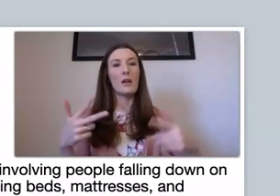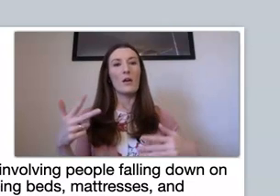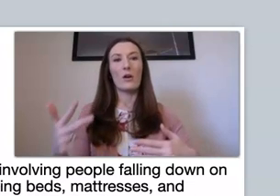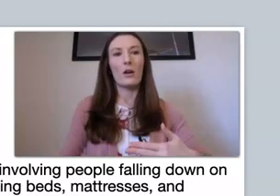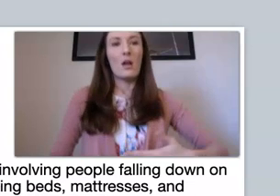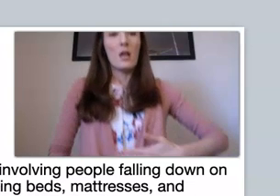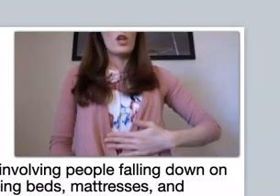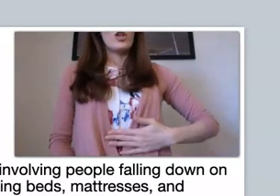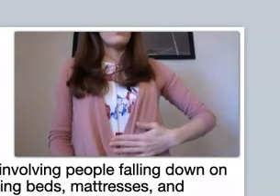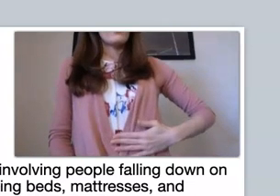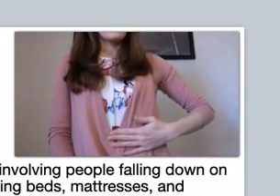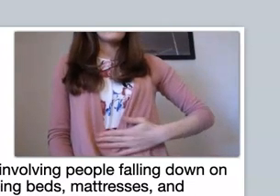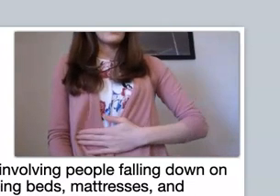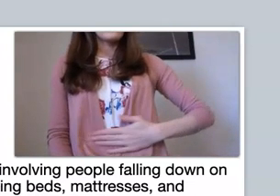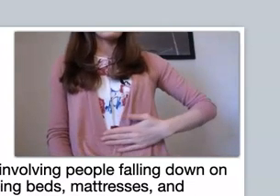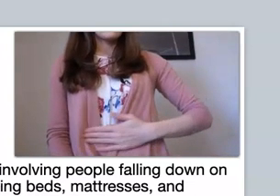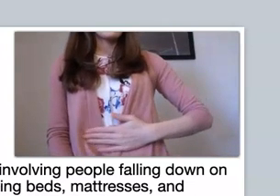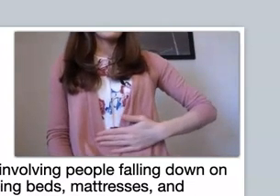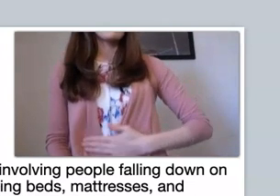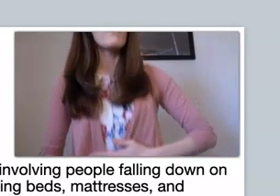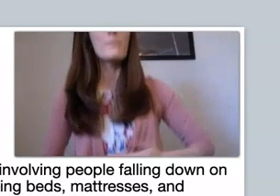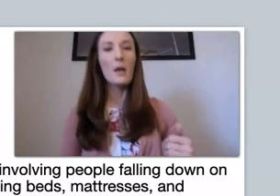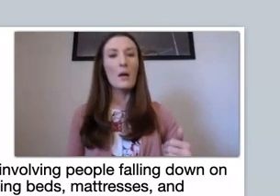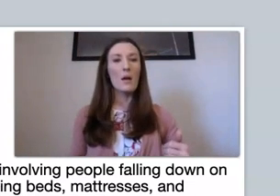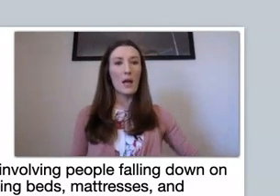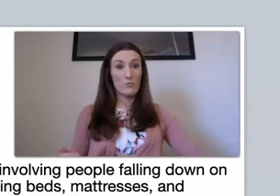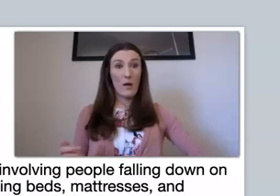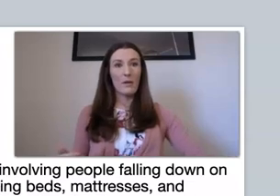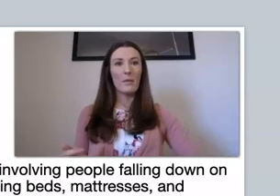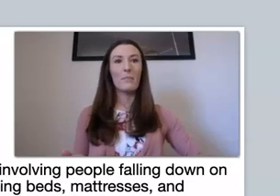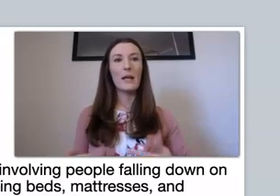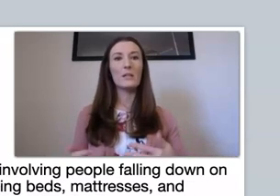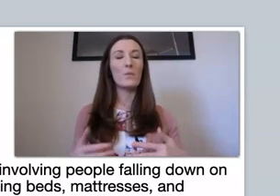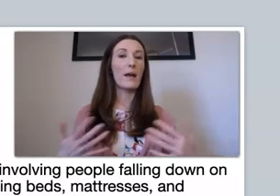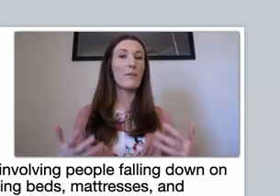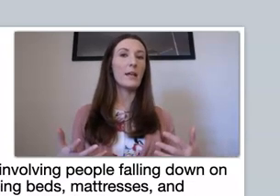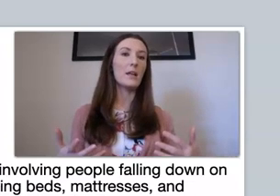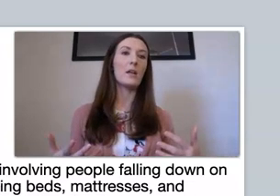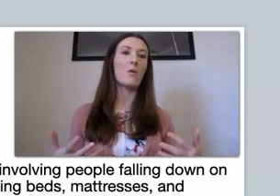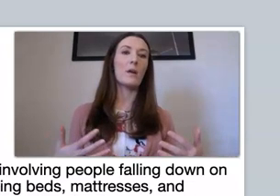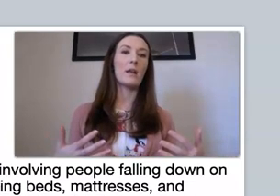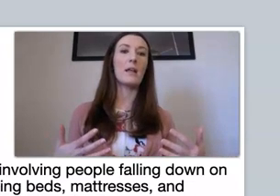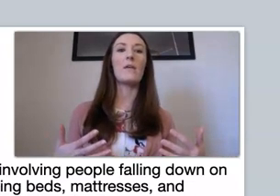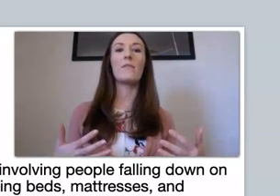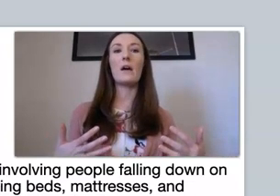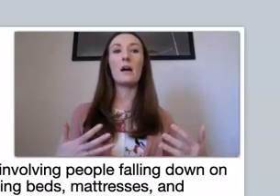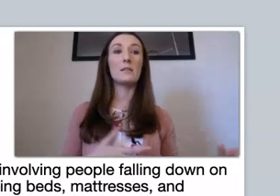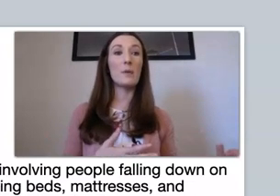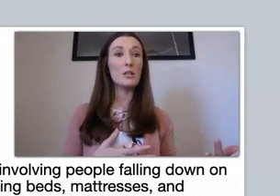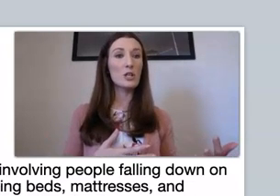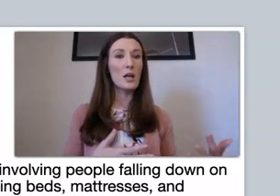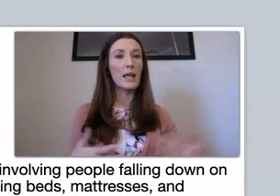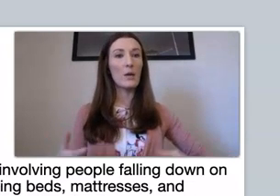Bonaparte, or you put your hand right here and rub, because whenever he would give